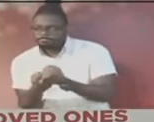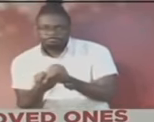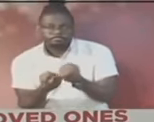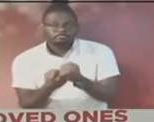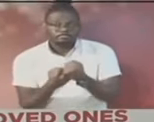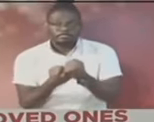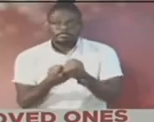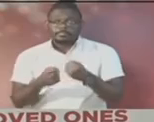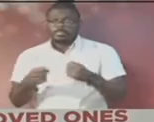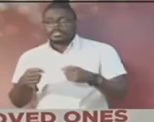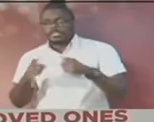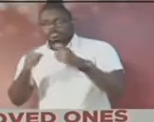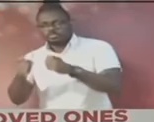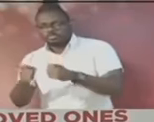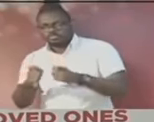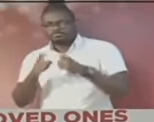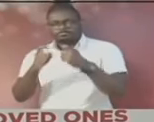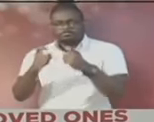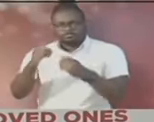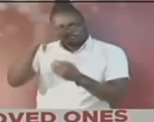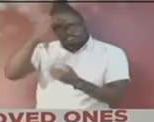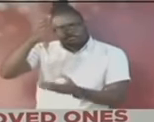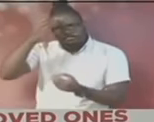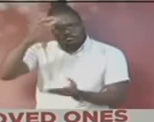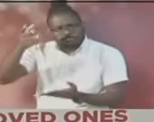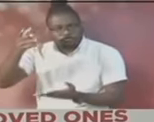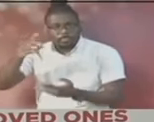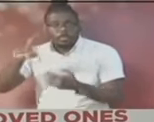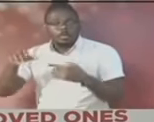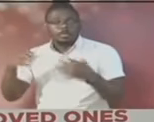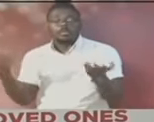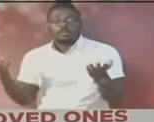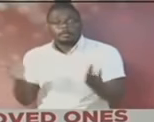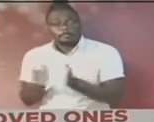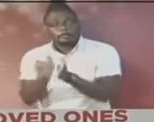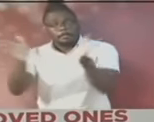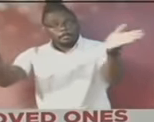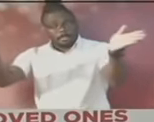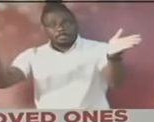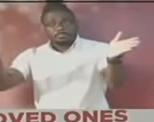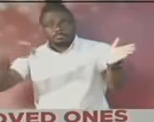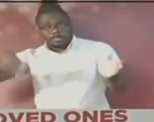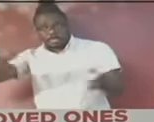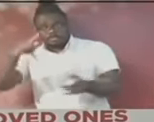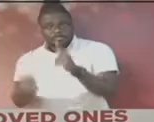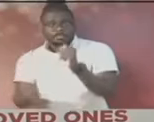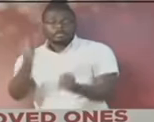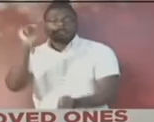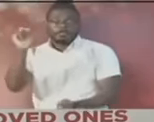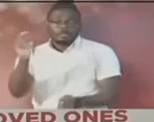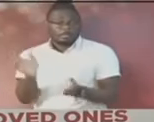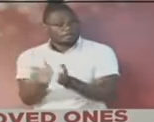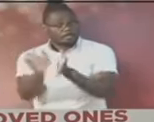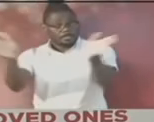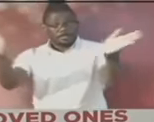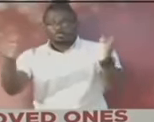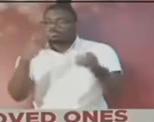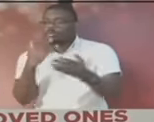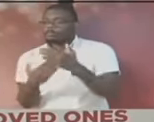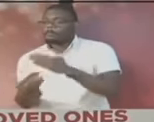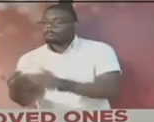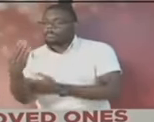transparent and real-time information to our people of Trinidad and Tobago. Good morning to the listening